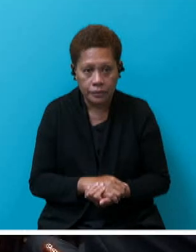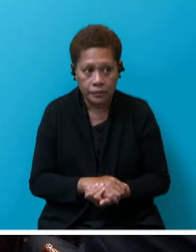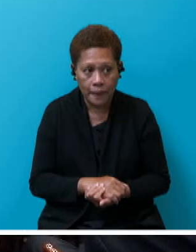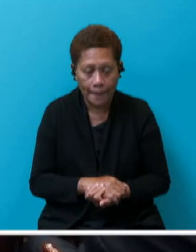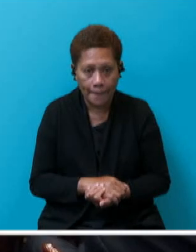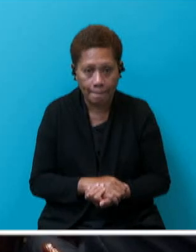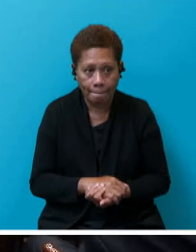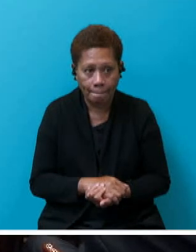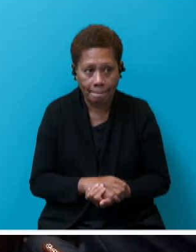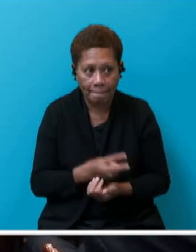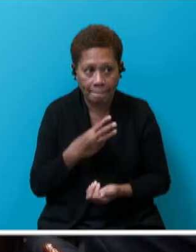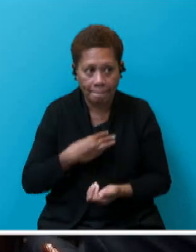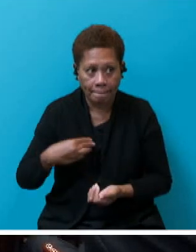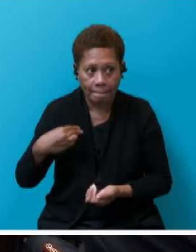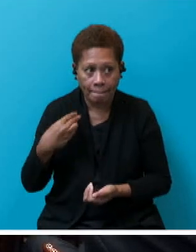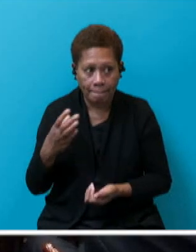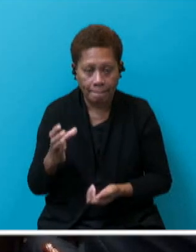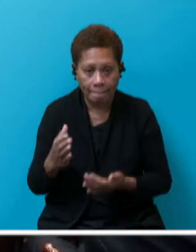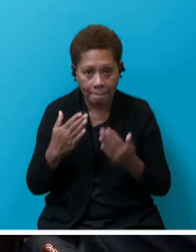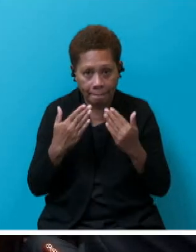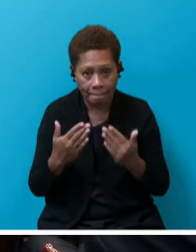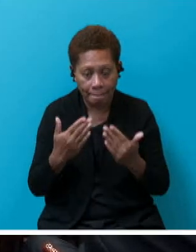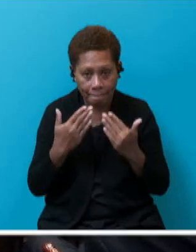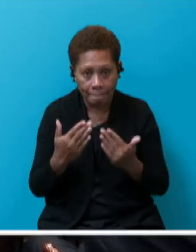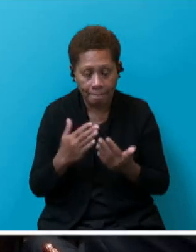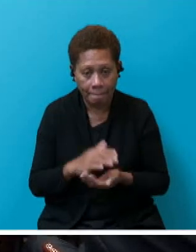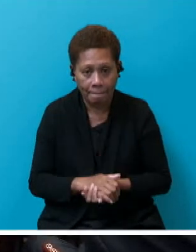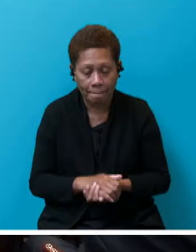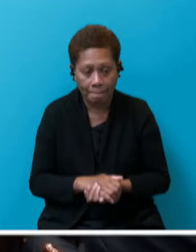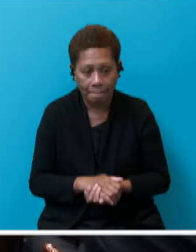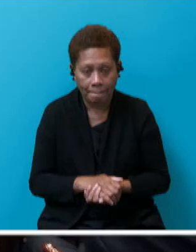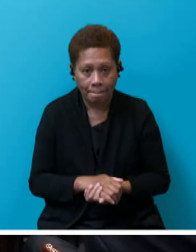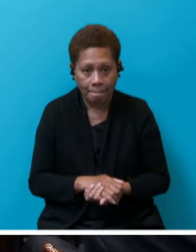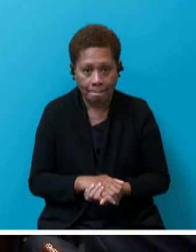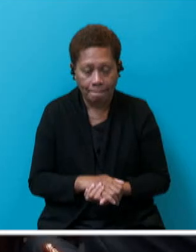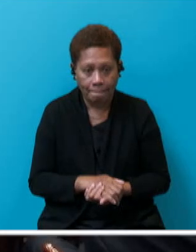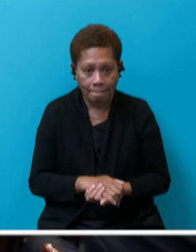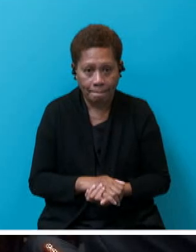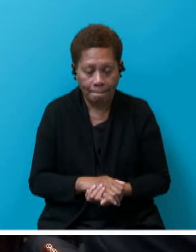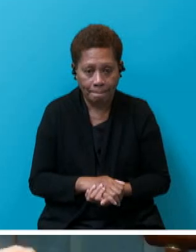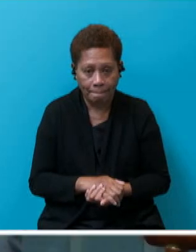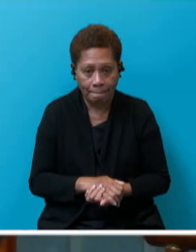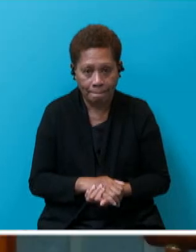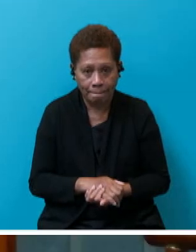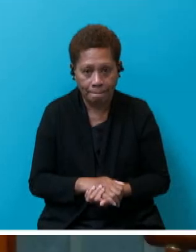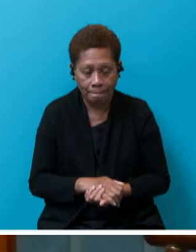Honourable Minister. Thank you, Mr. Speaker, sir. I think just